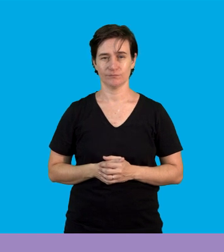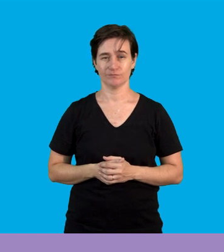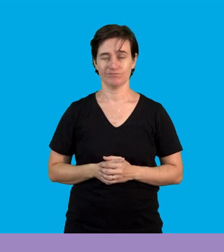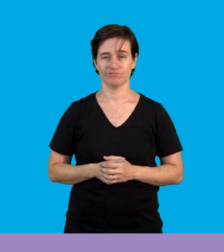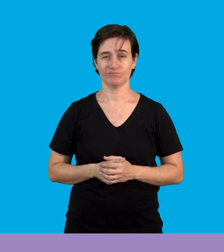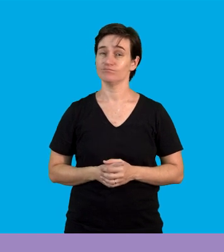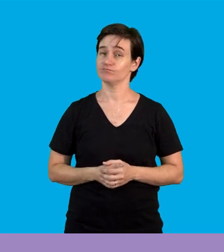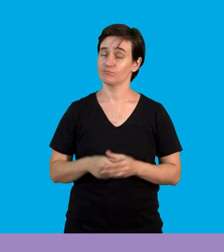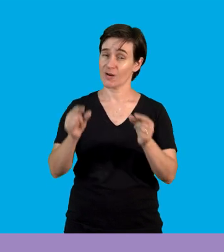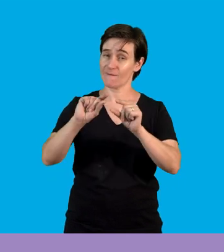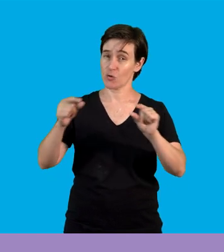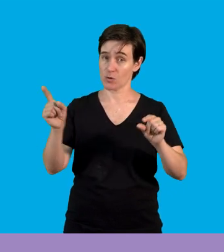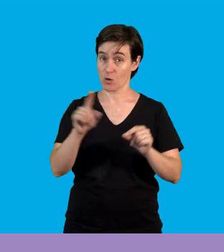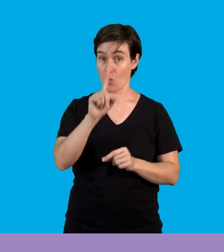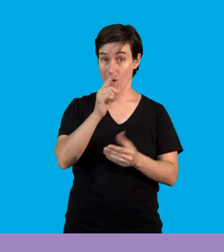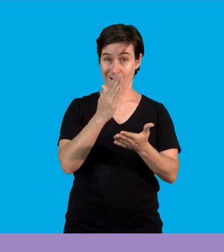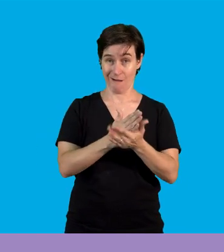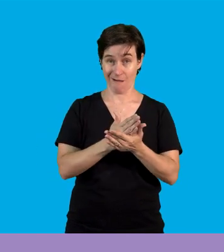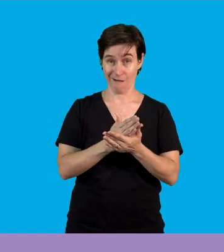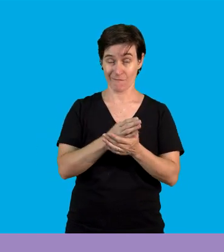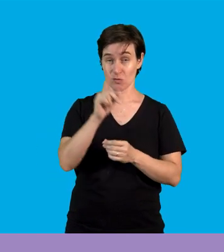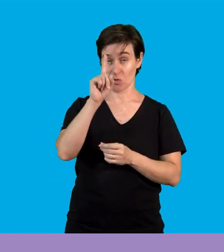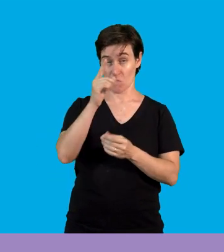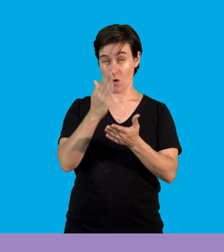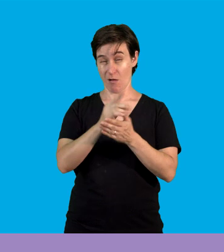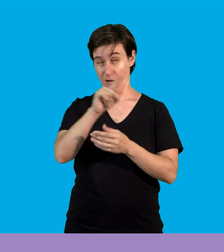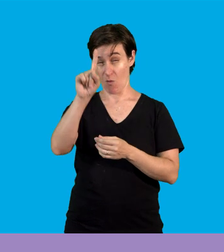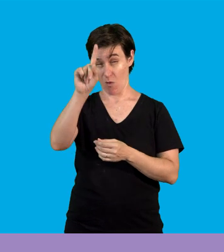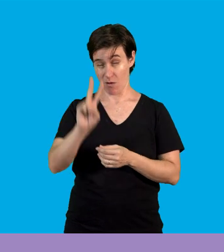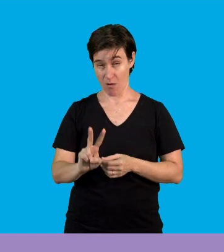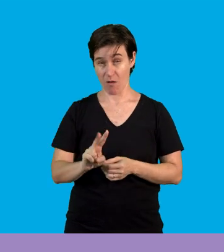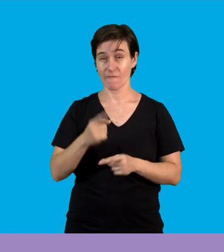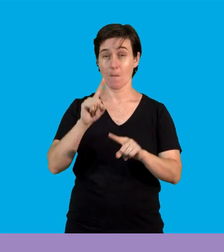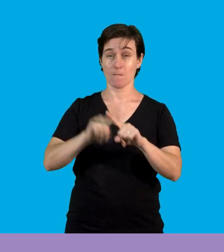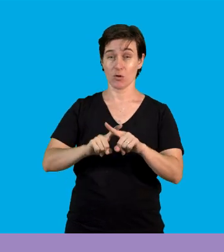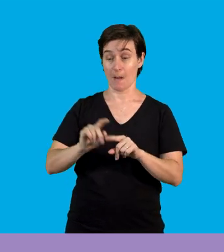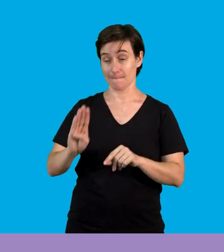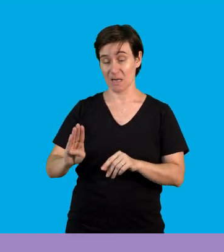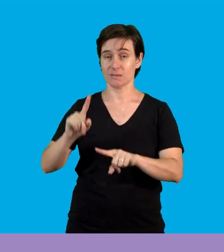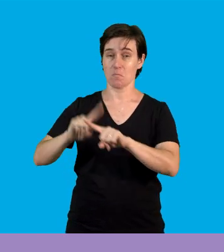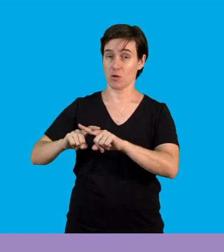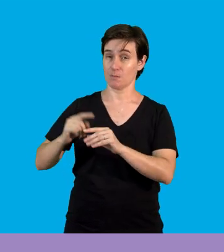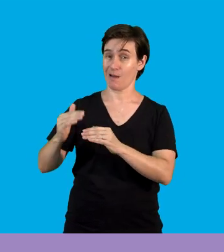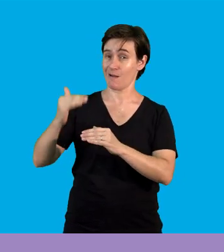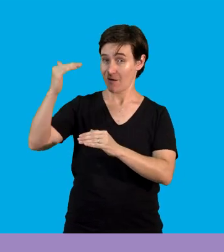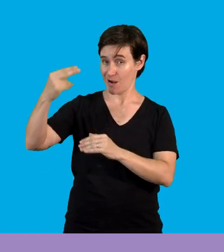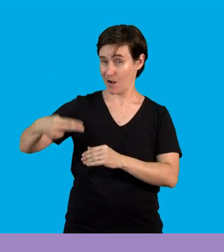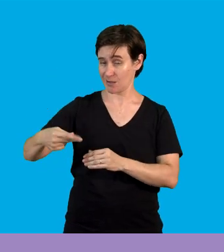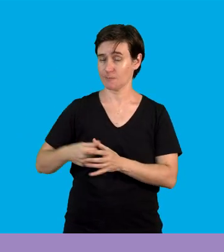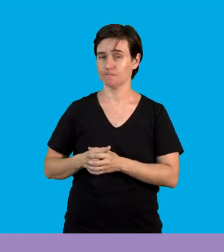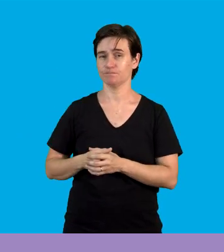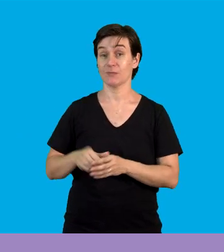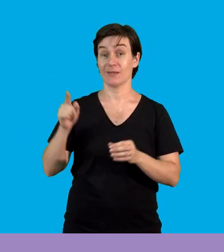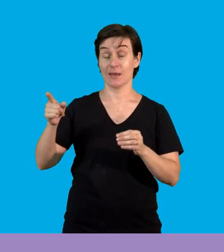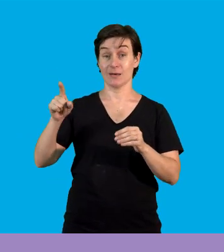this triangular prism is 1/2 multiplied by the base multiplied by the height. And we're going to